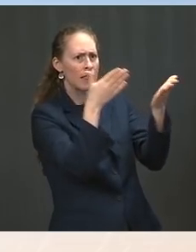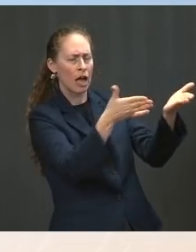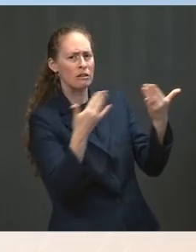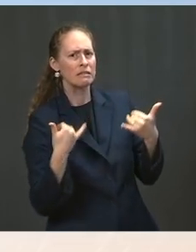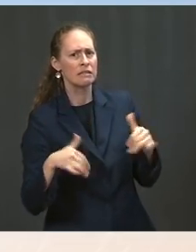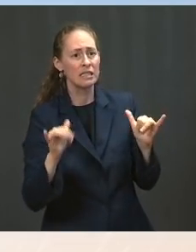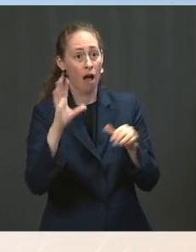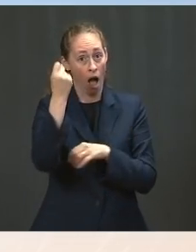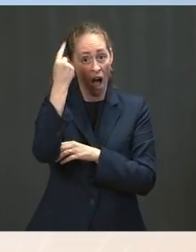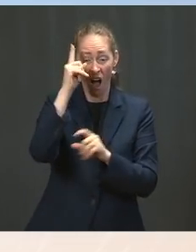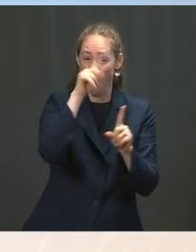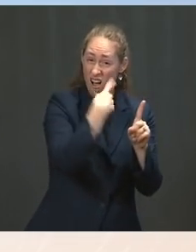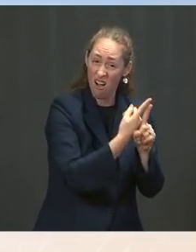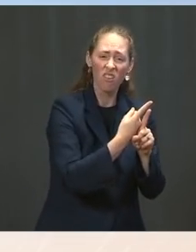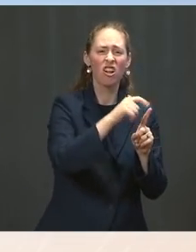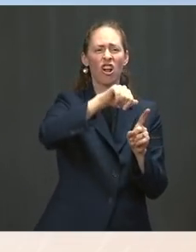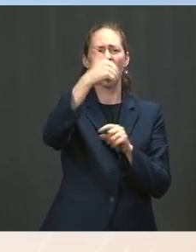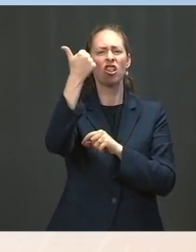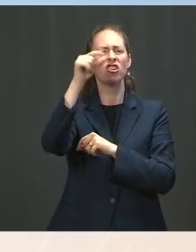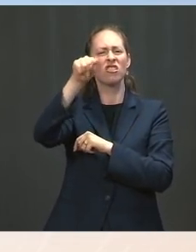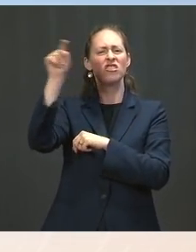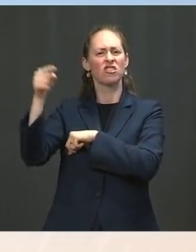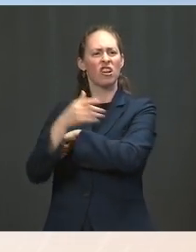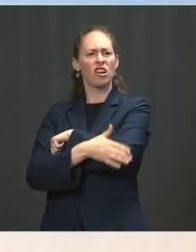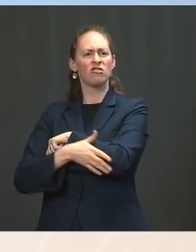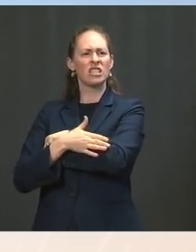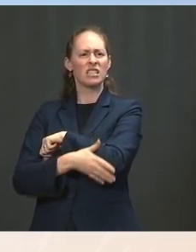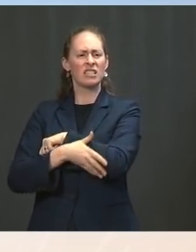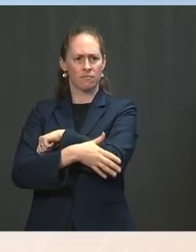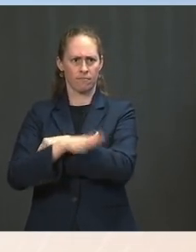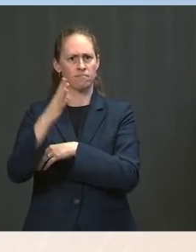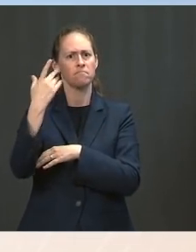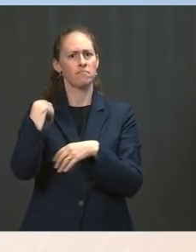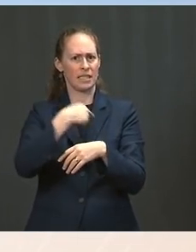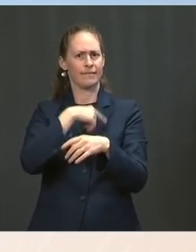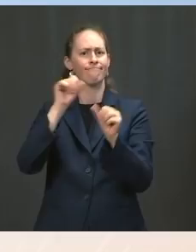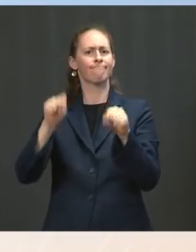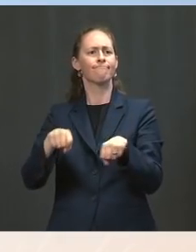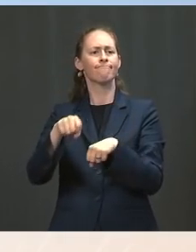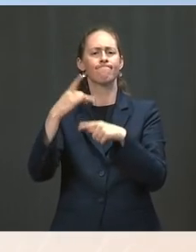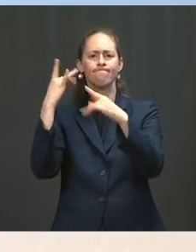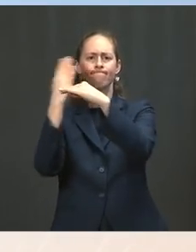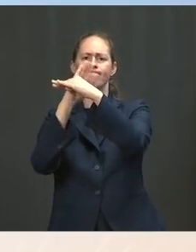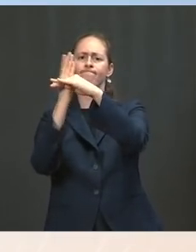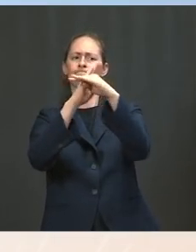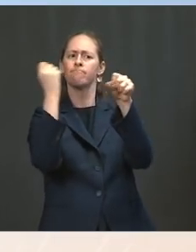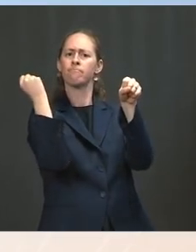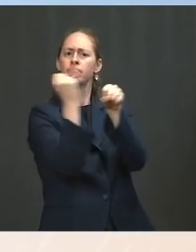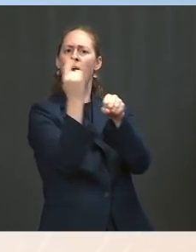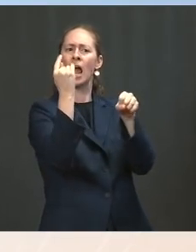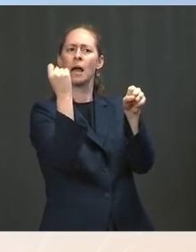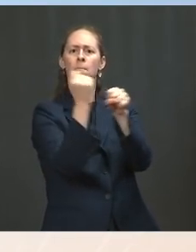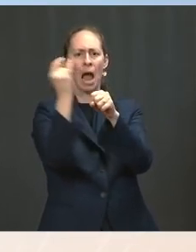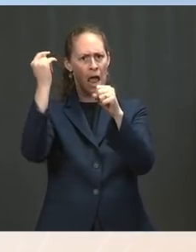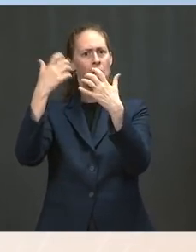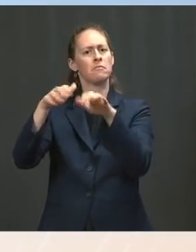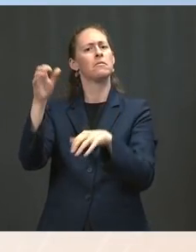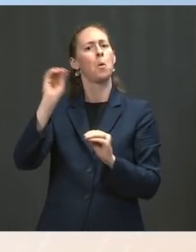other places that we can suppress terrorism without a permanent military presence on the ground, and we will do the same in